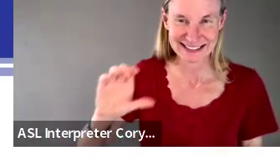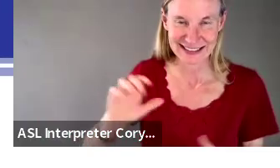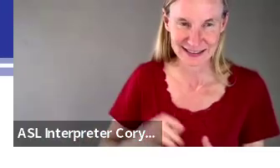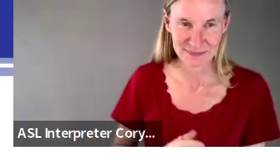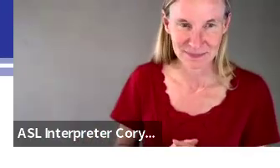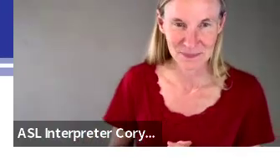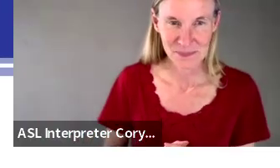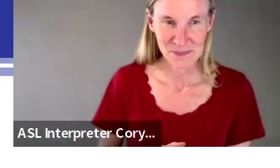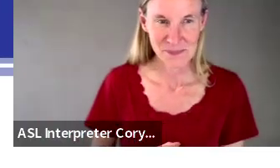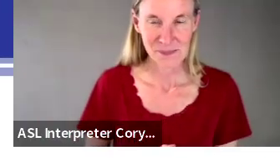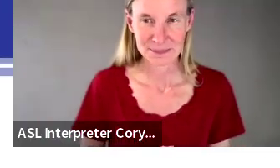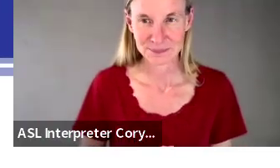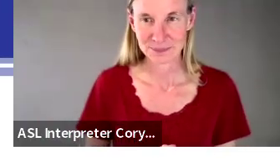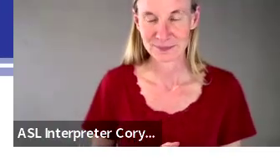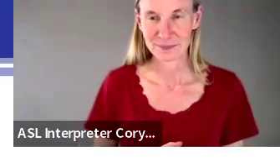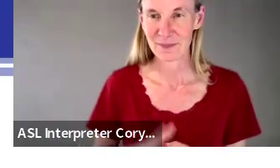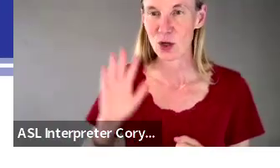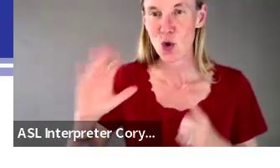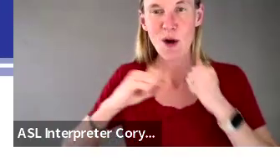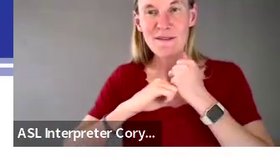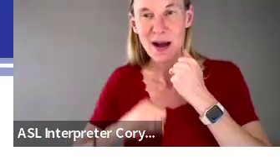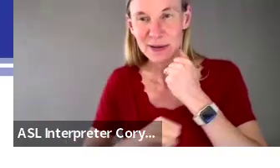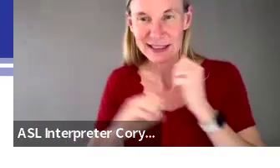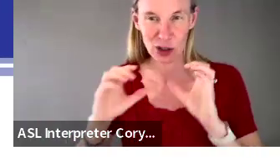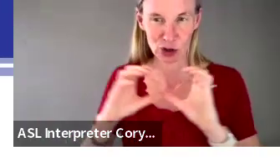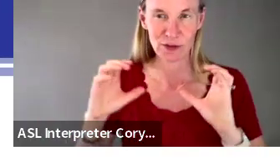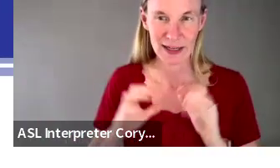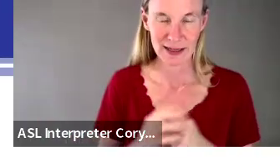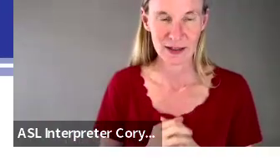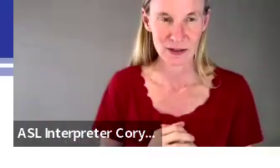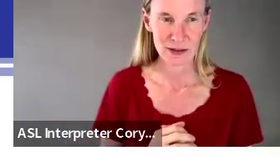Um, so that's your foundational certification.